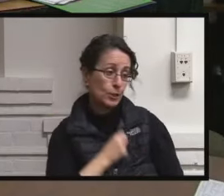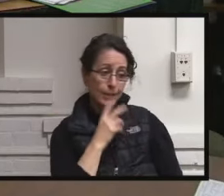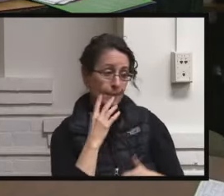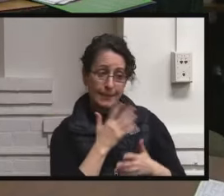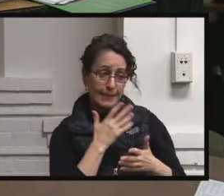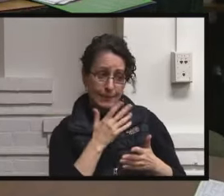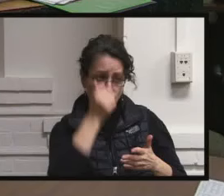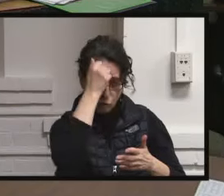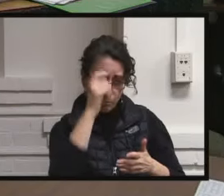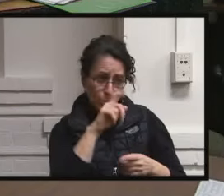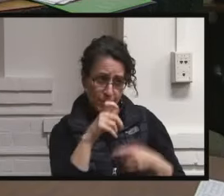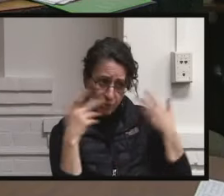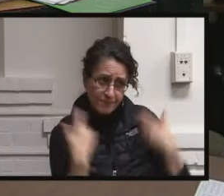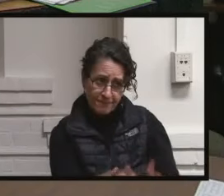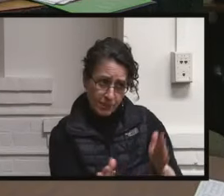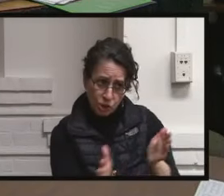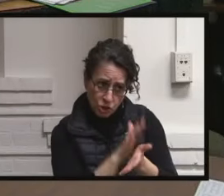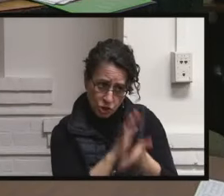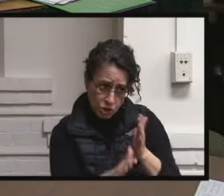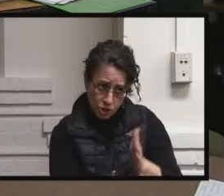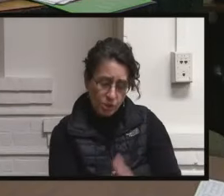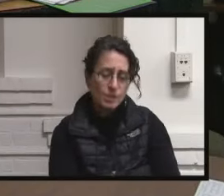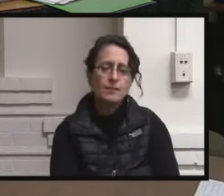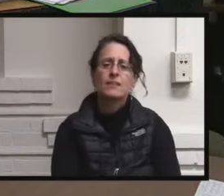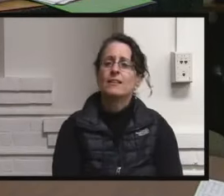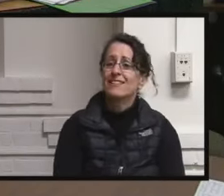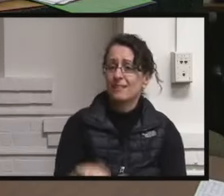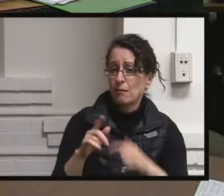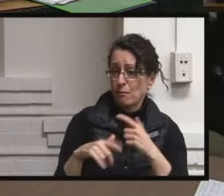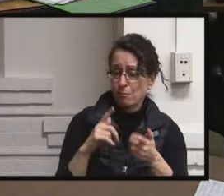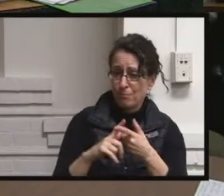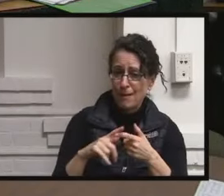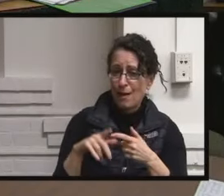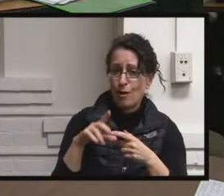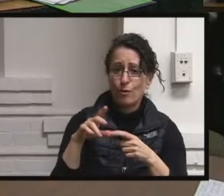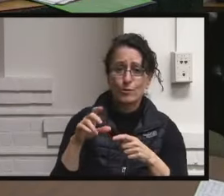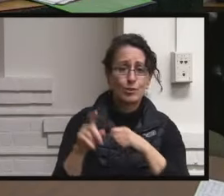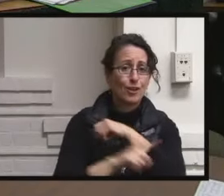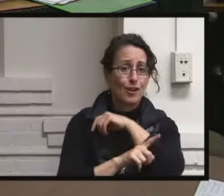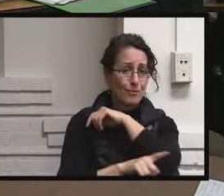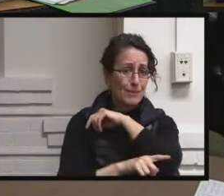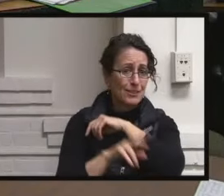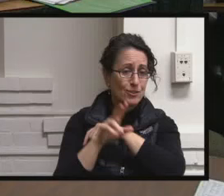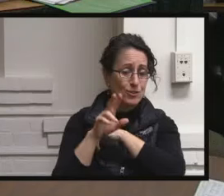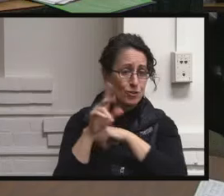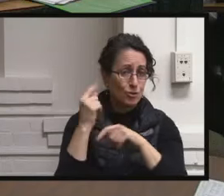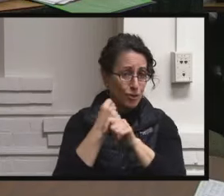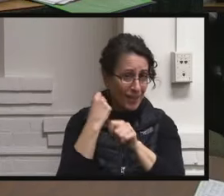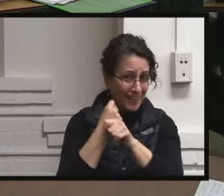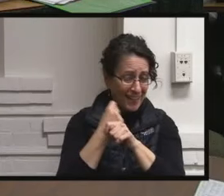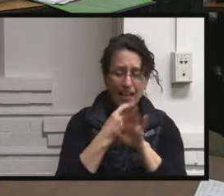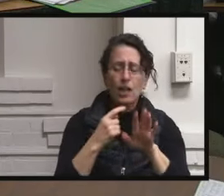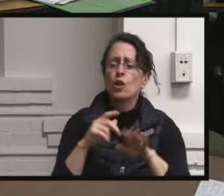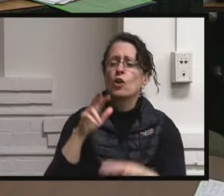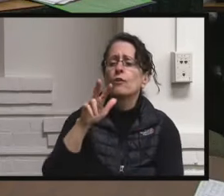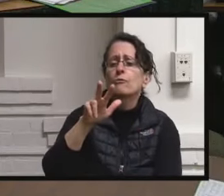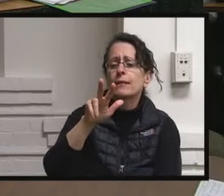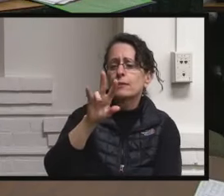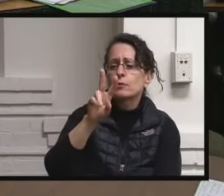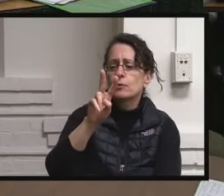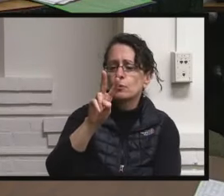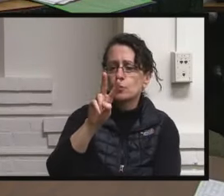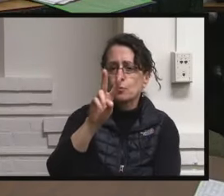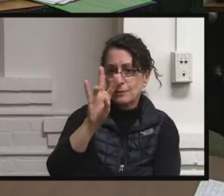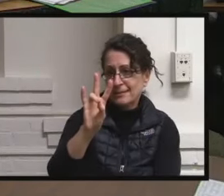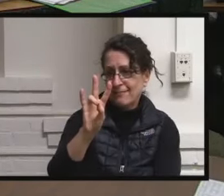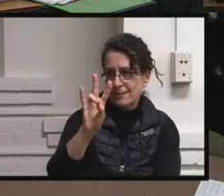questions. The 3 through 7. Anything to do about dump trucks? Yeah, anything. The 3 through 7 that you're referring to, you're taking